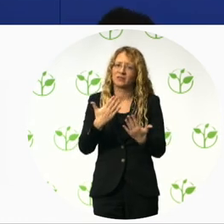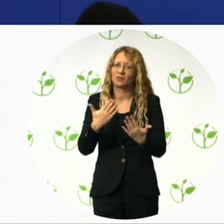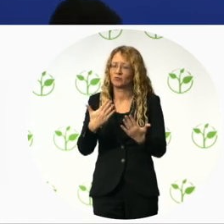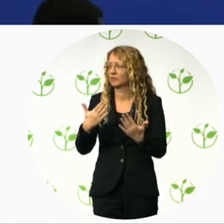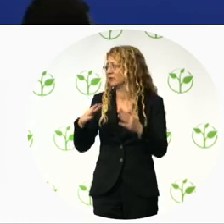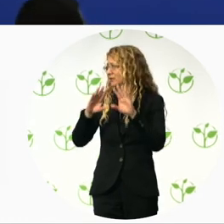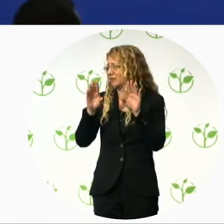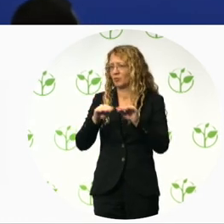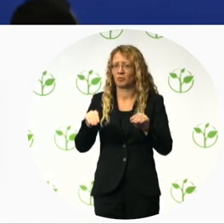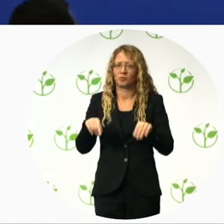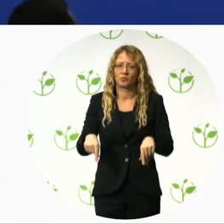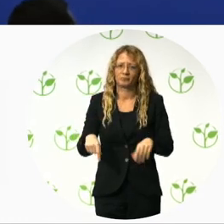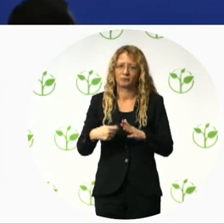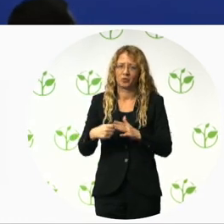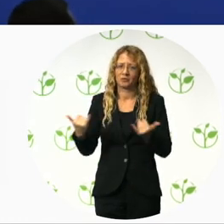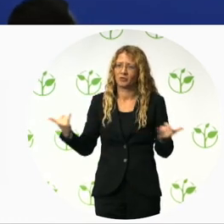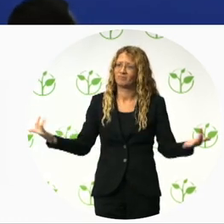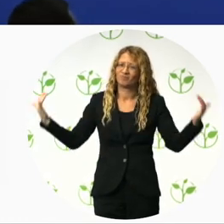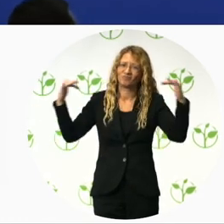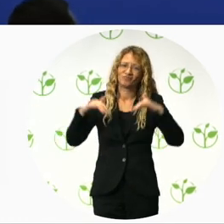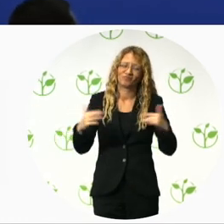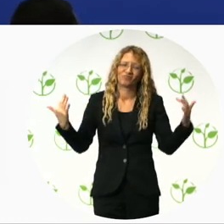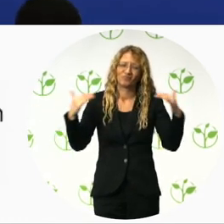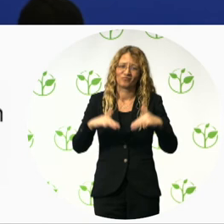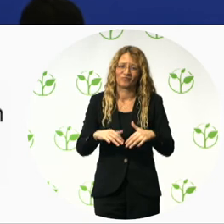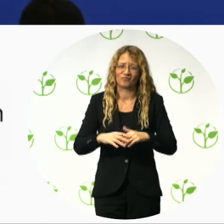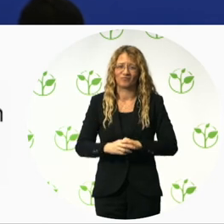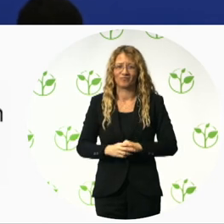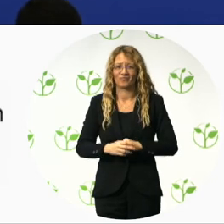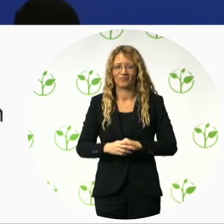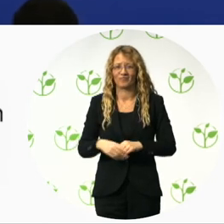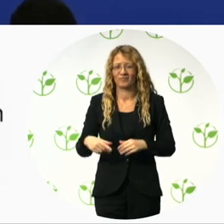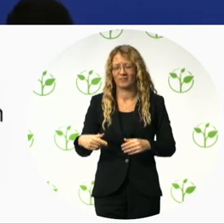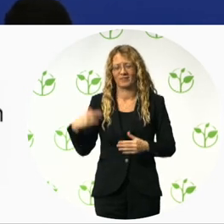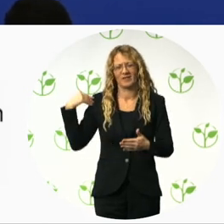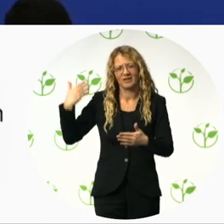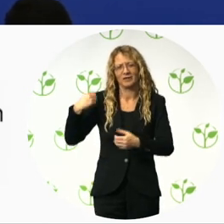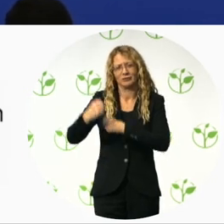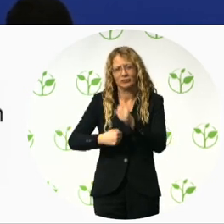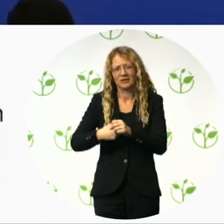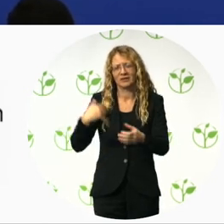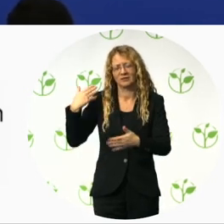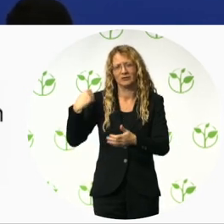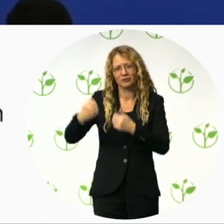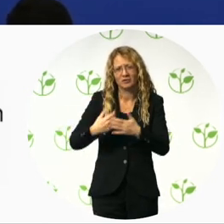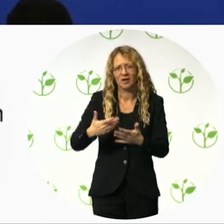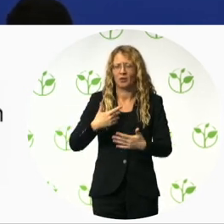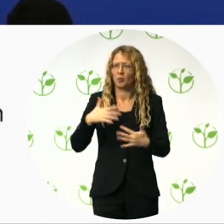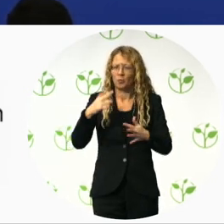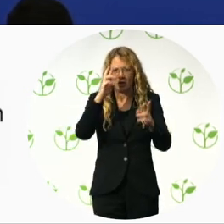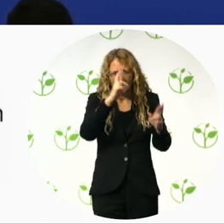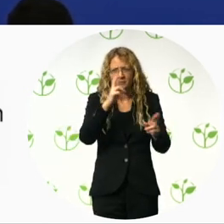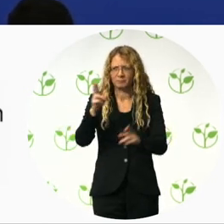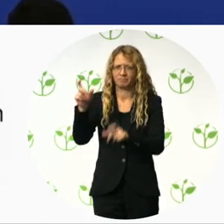Without them, we wouldn't be meeting like this, and I value it every year more and more. I would, above all, like to